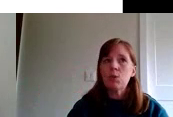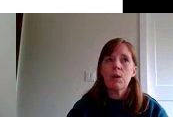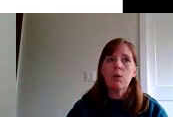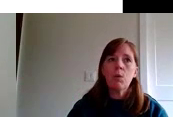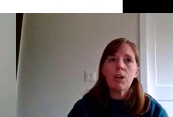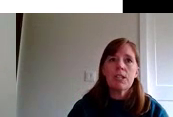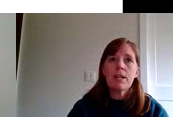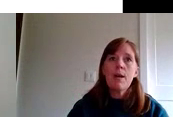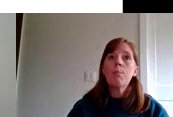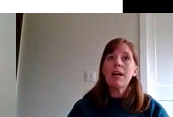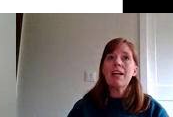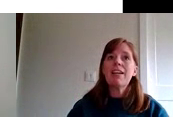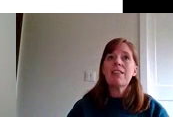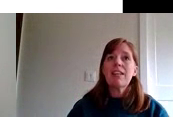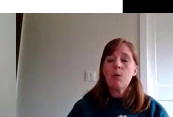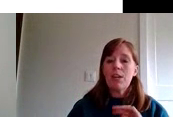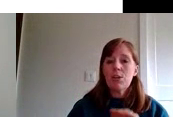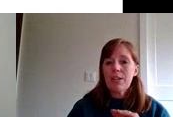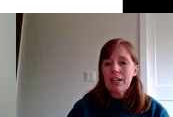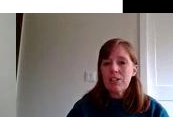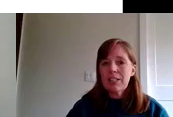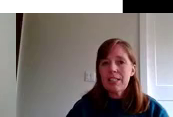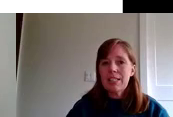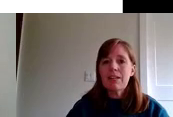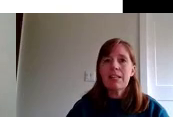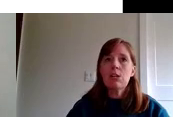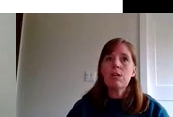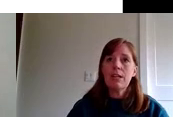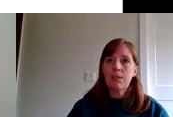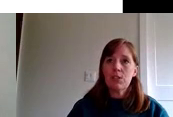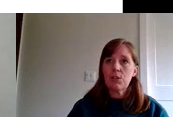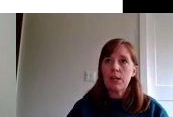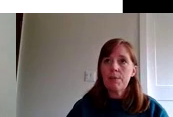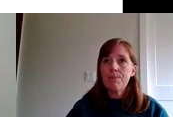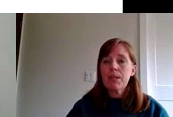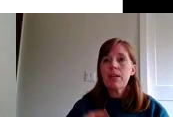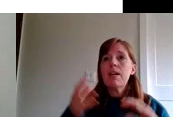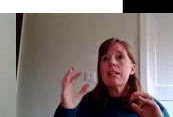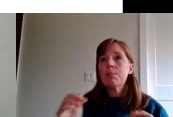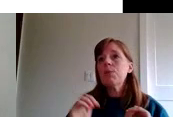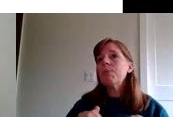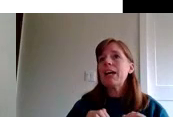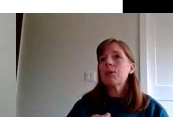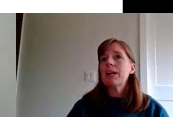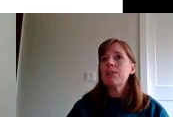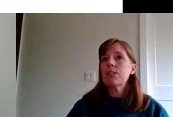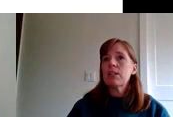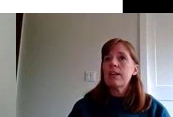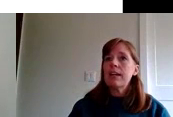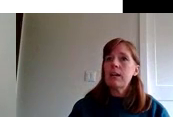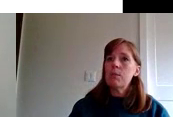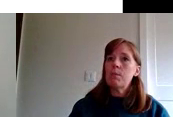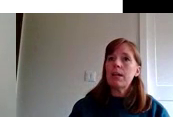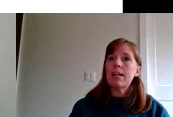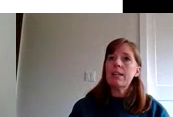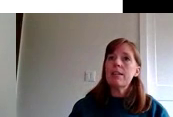with it to make sure what works, but that way you can actually see everything you need on the screen. Simple